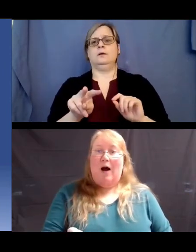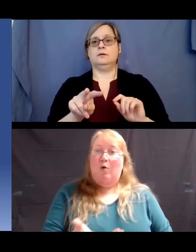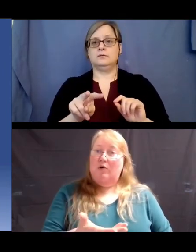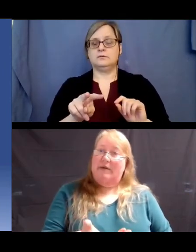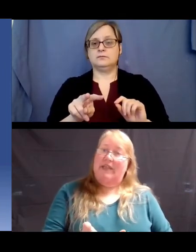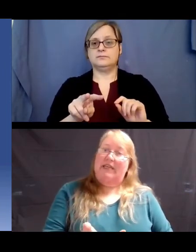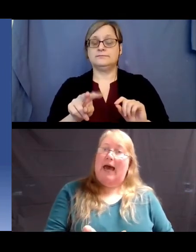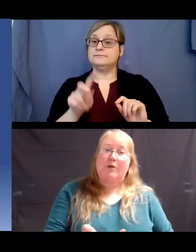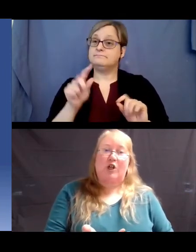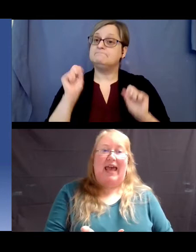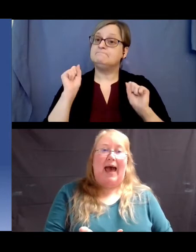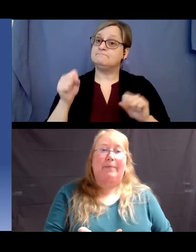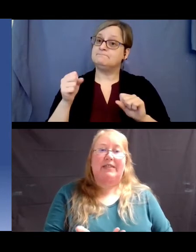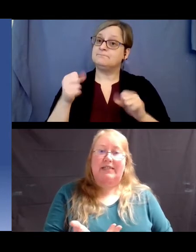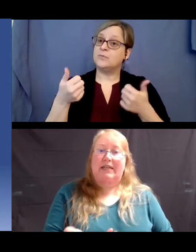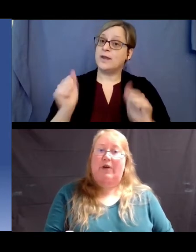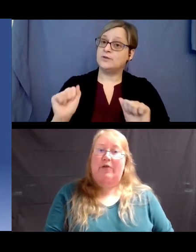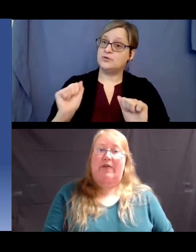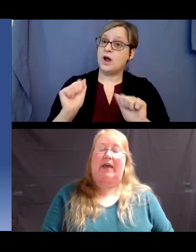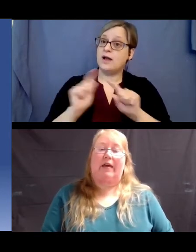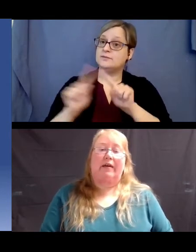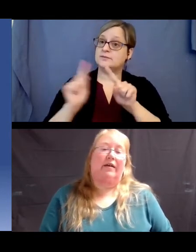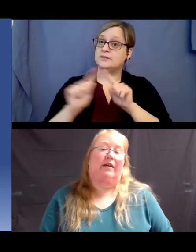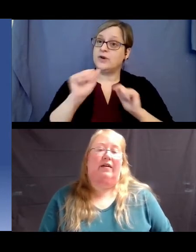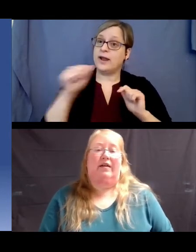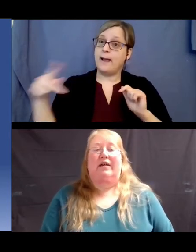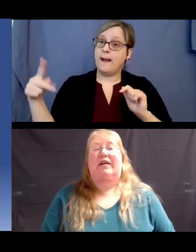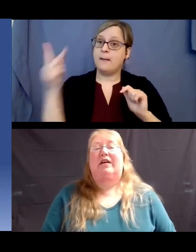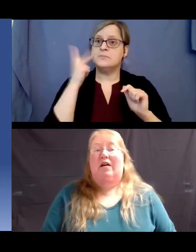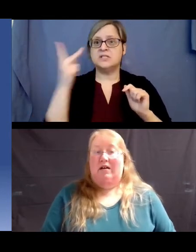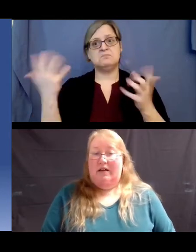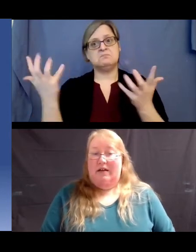Try out some of these captioning apps and see what you think.